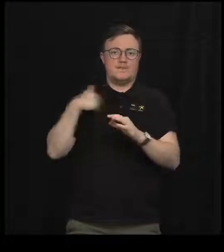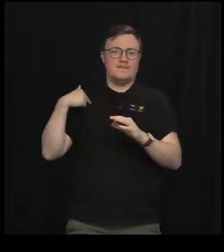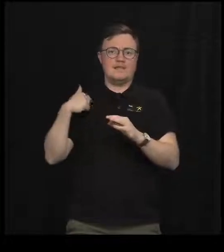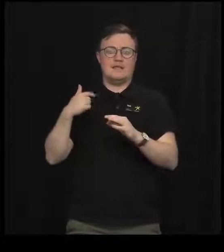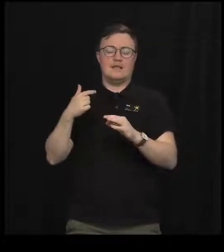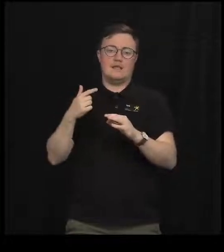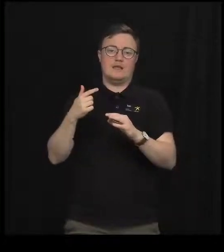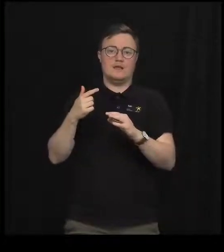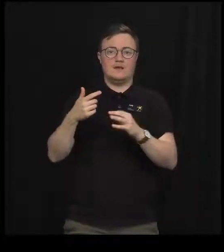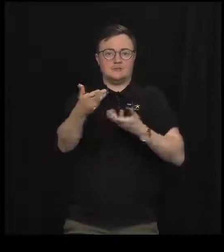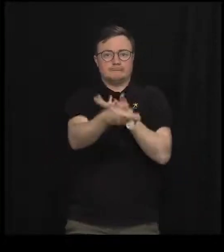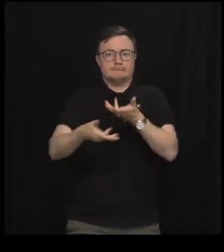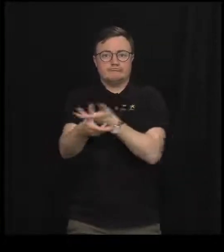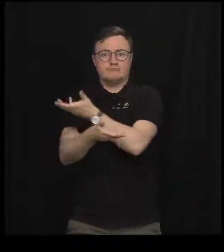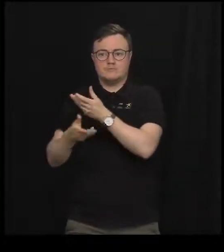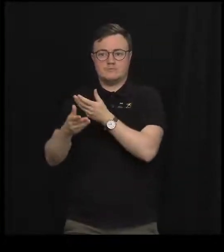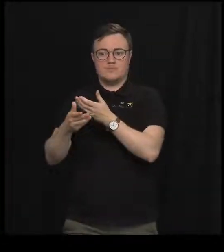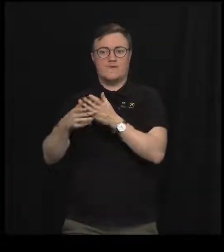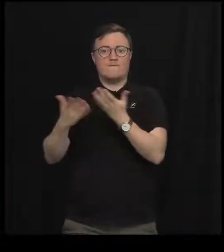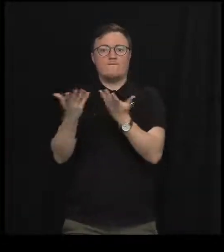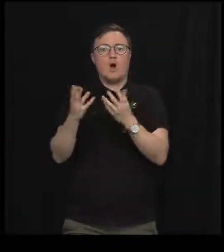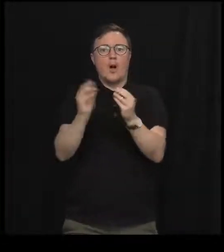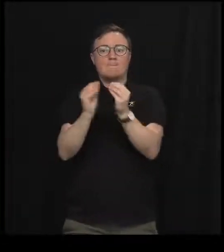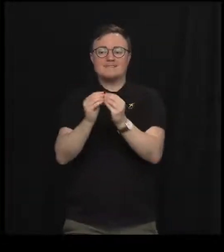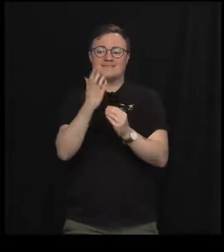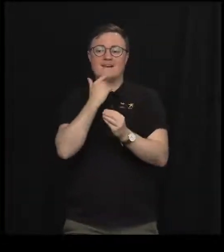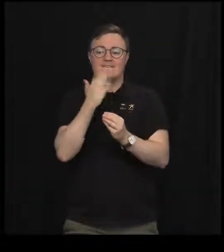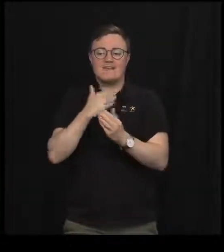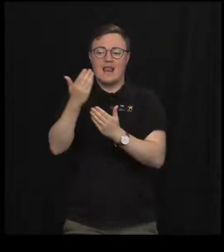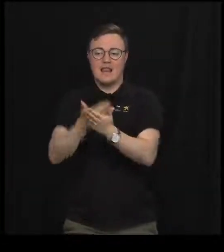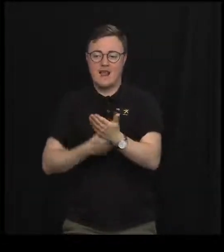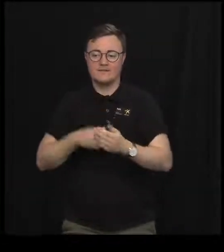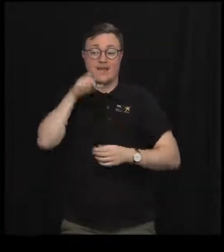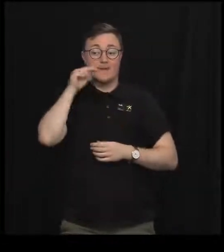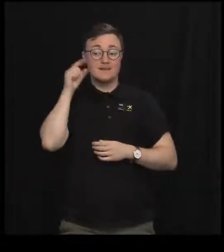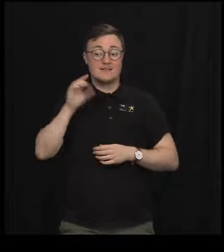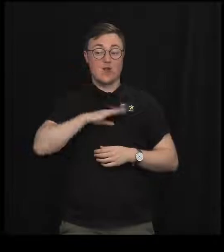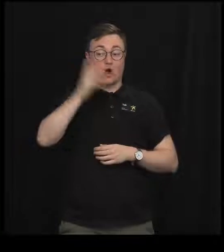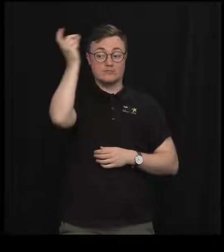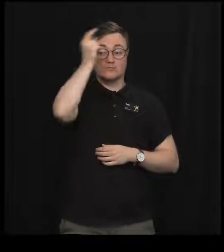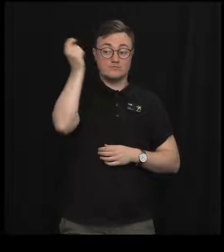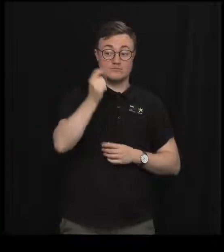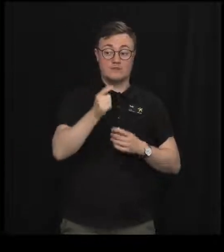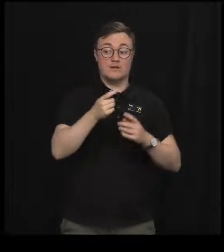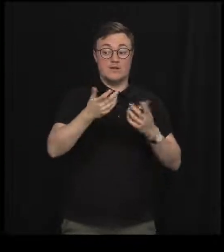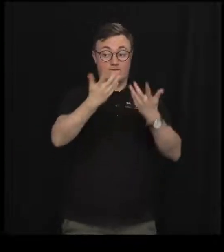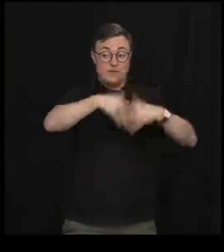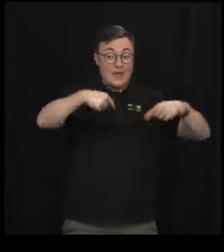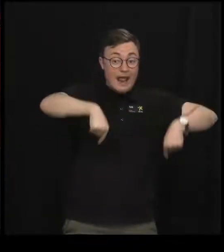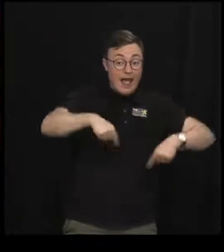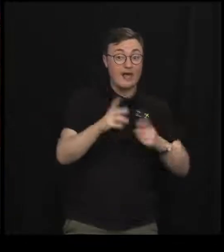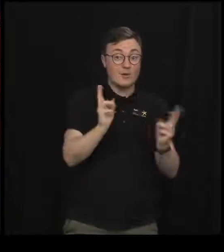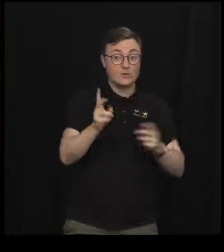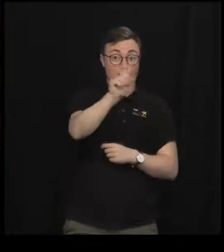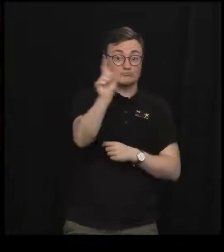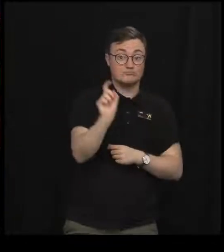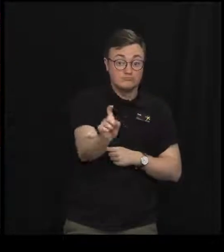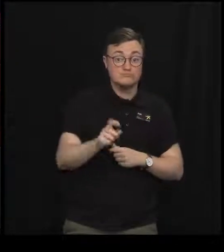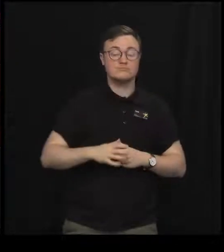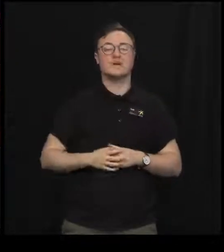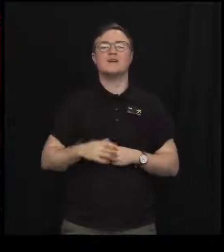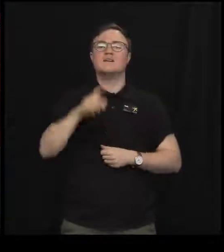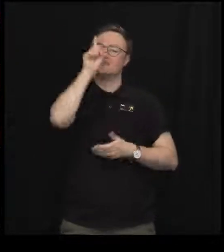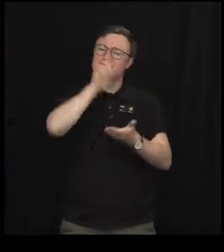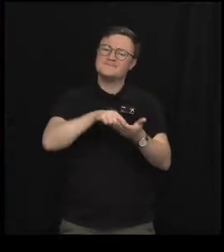And does that work maybe better than the solutions we have that are in-house solutions? That's the role of the Office of Innovation, and it's indeed to try and kind